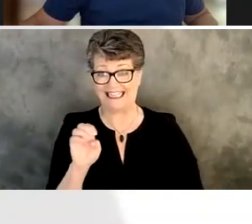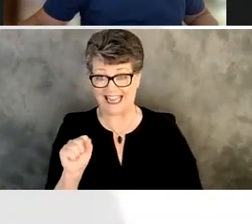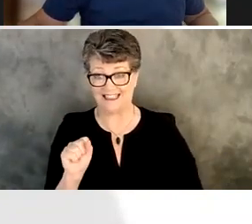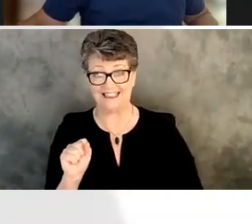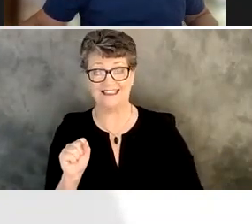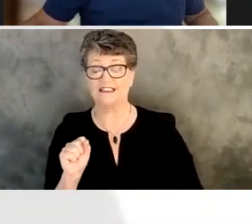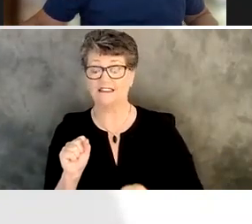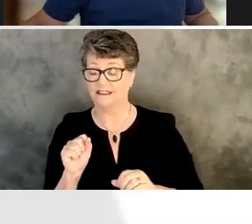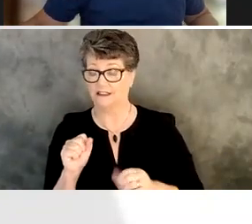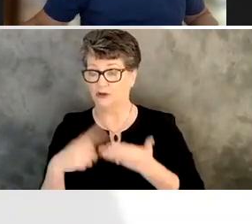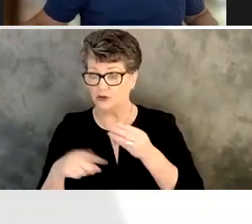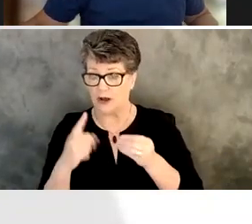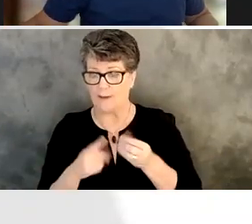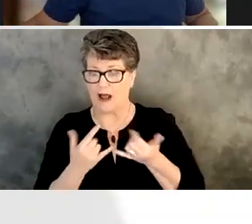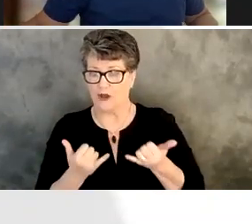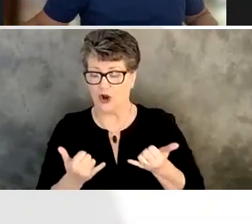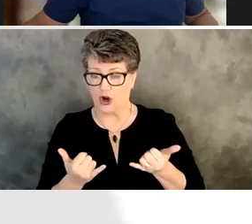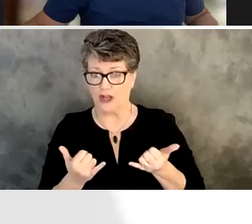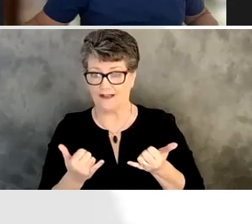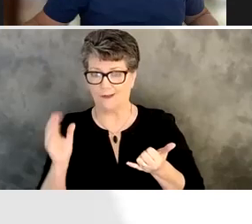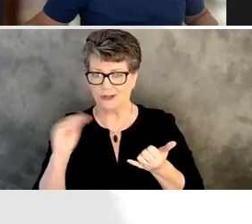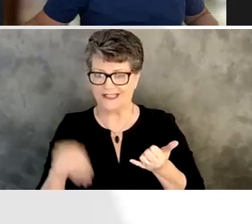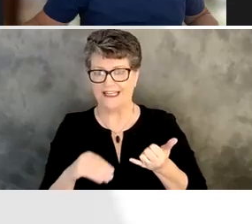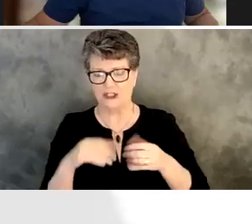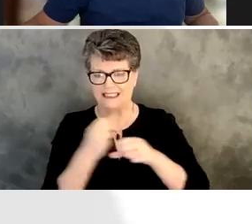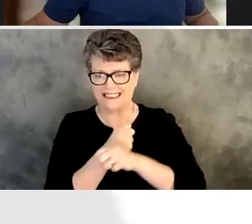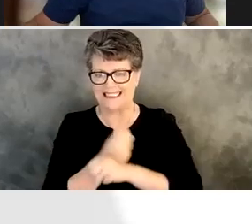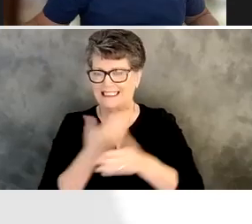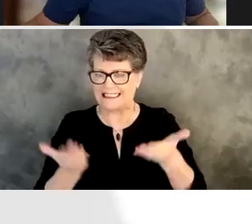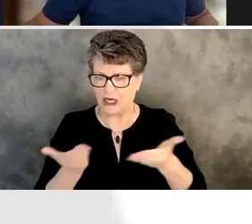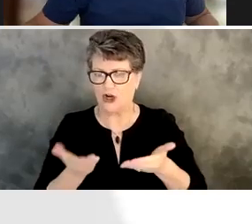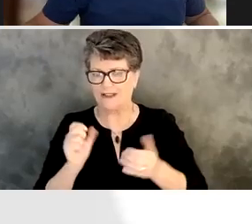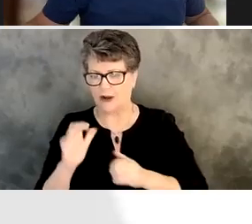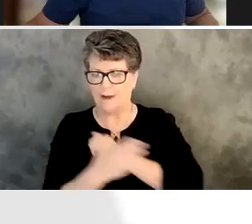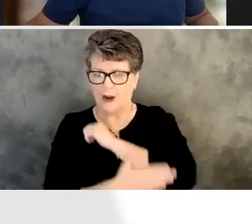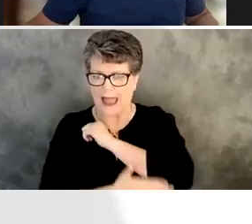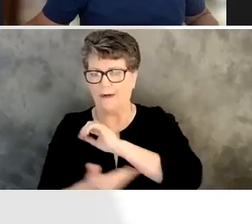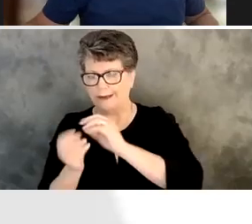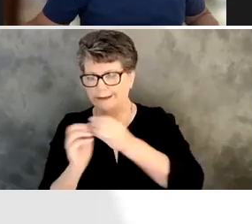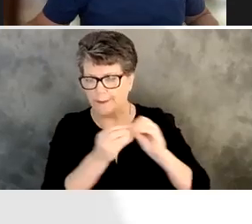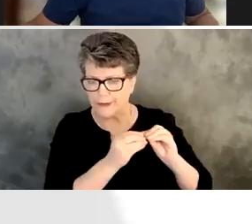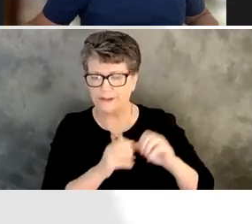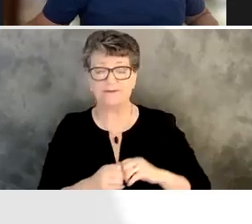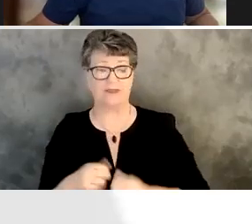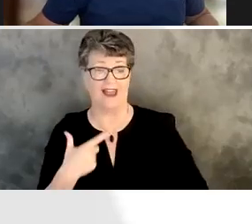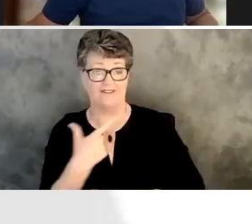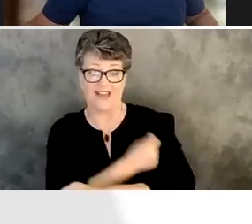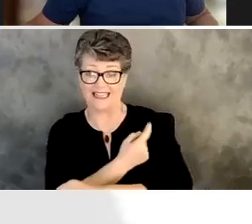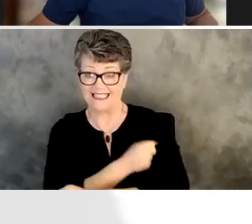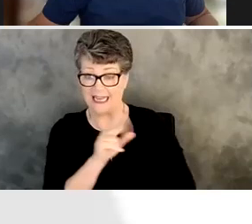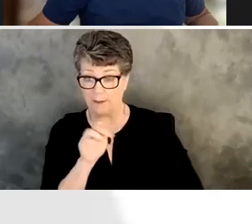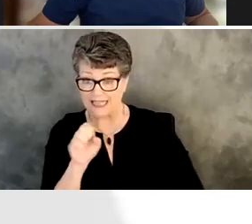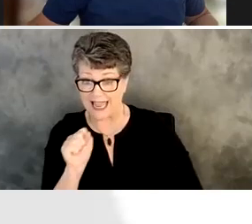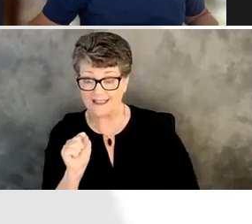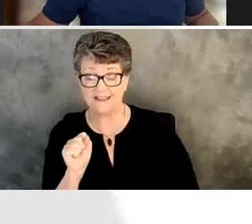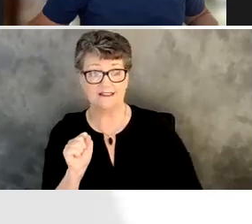to discuss the current rates and statistics here in Sacramento County, discuss vaccine updates, and again, ways